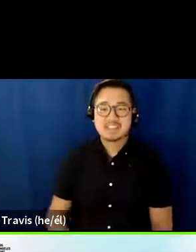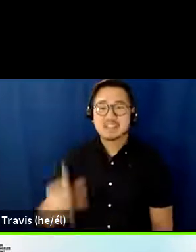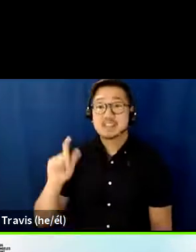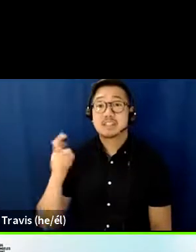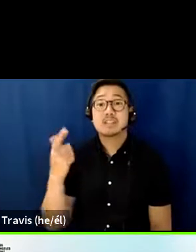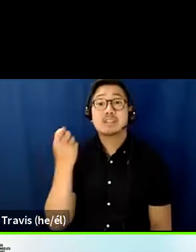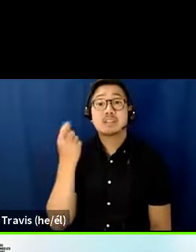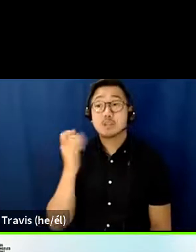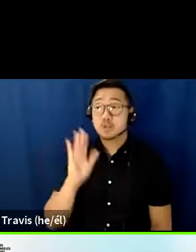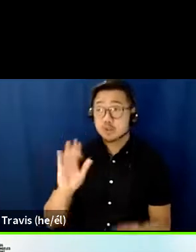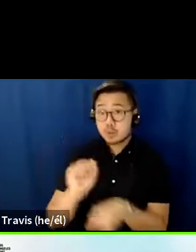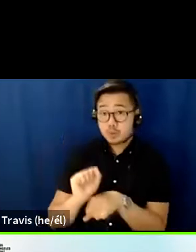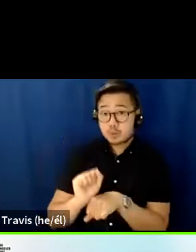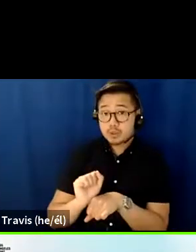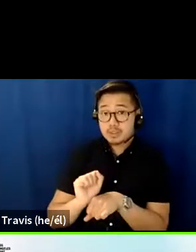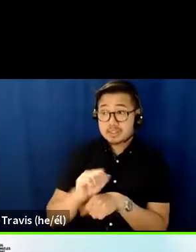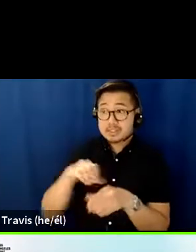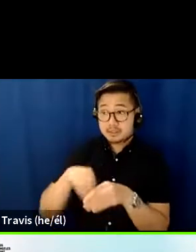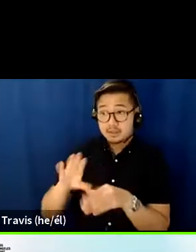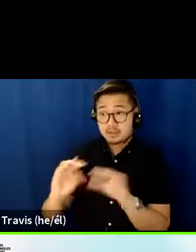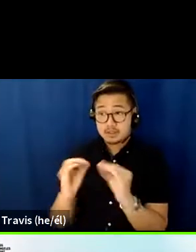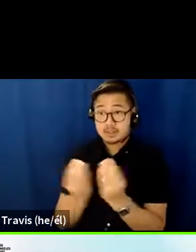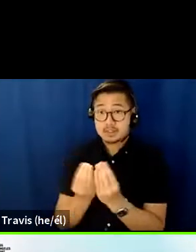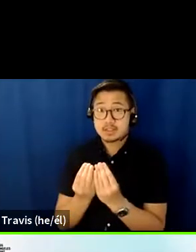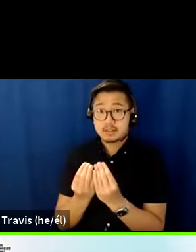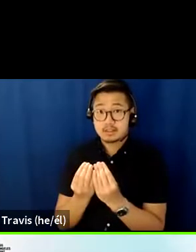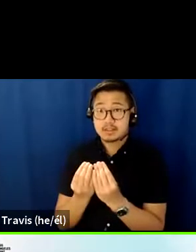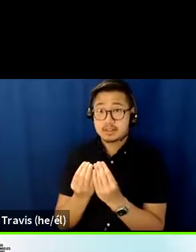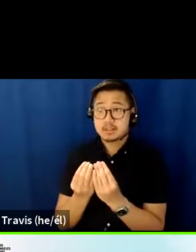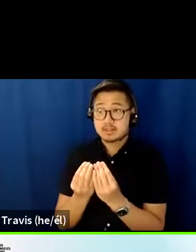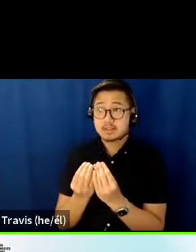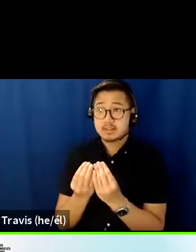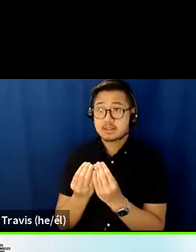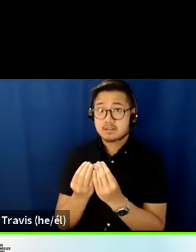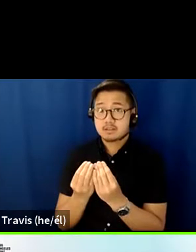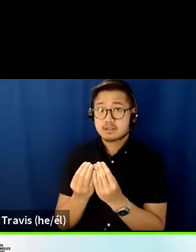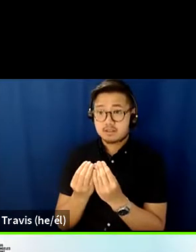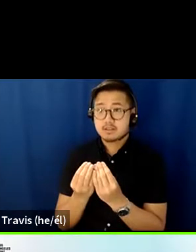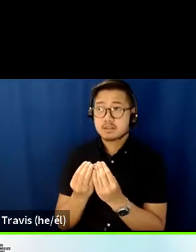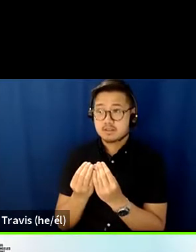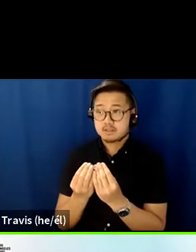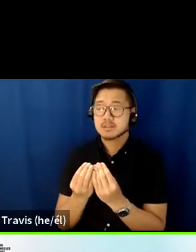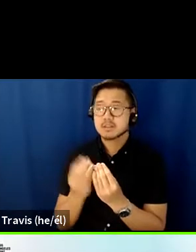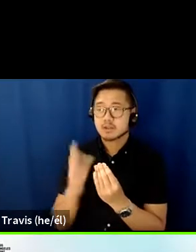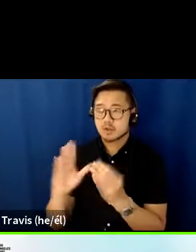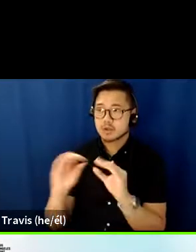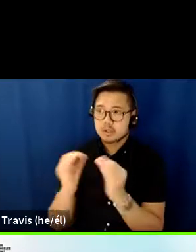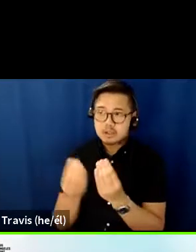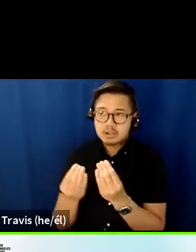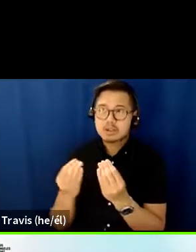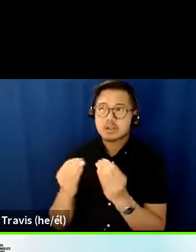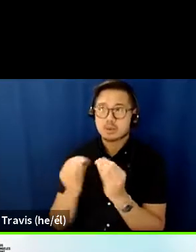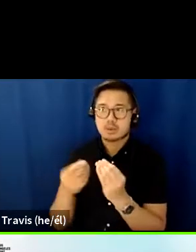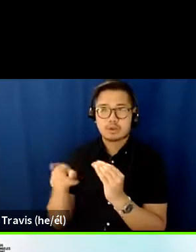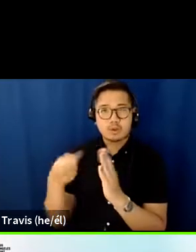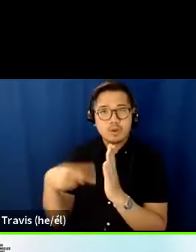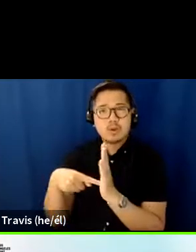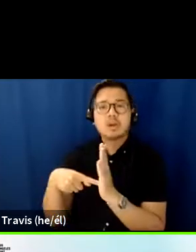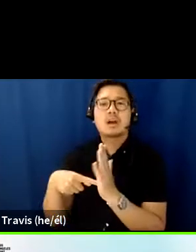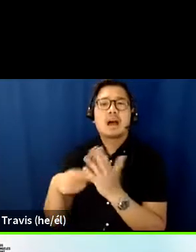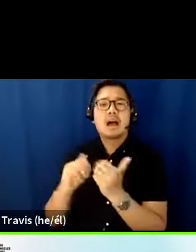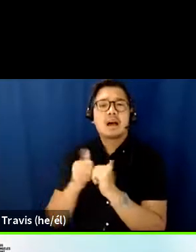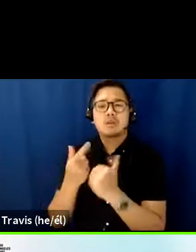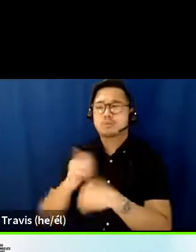So the question was, within the work that you do or within the organization that you represent or come to the table with? How do you implement mutual